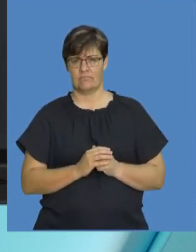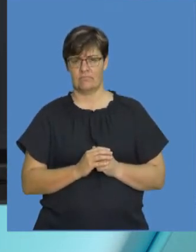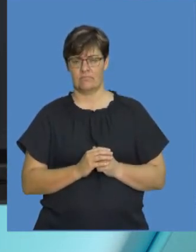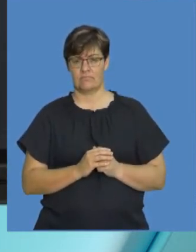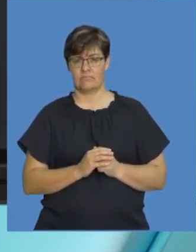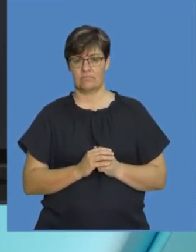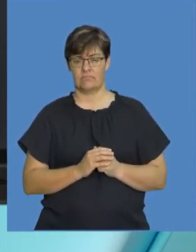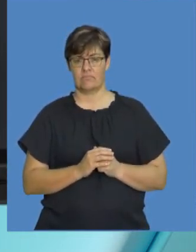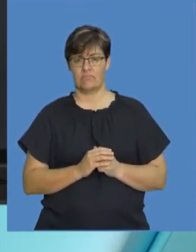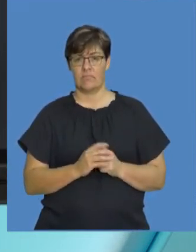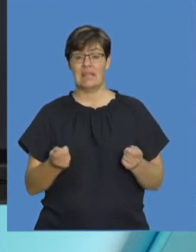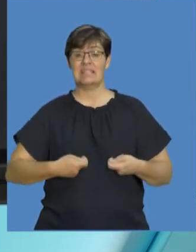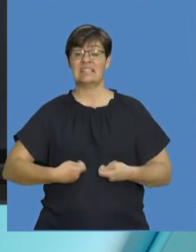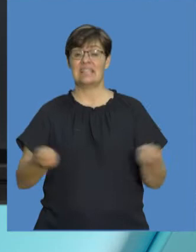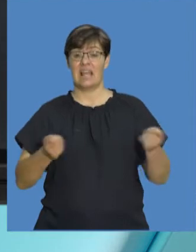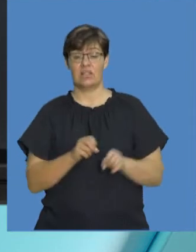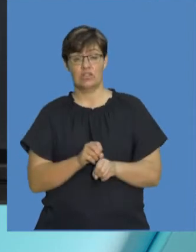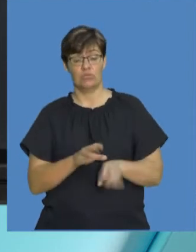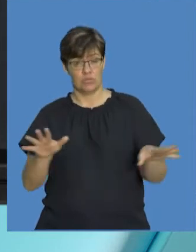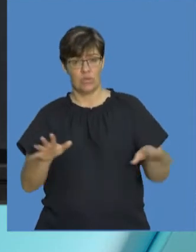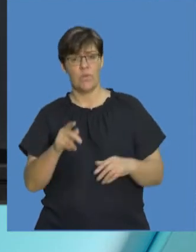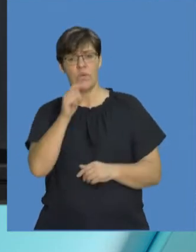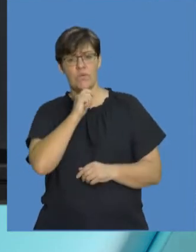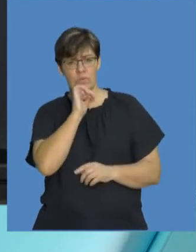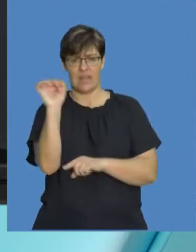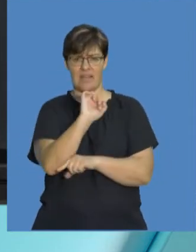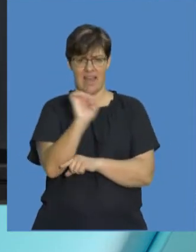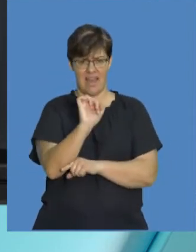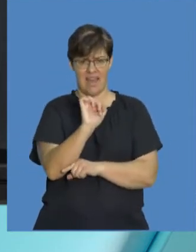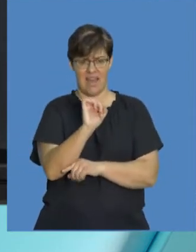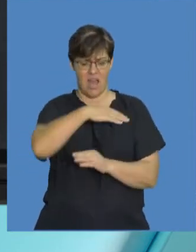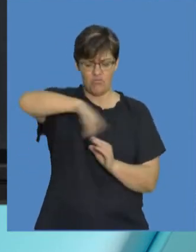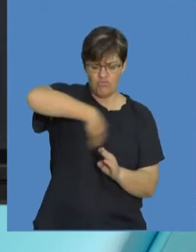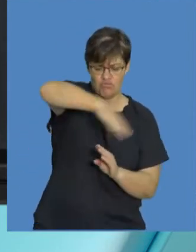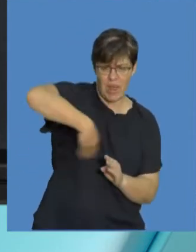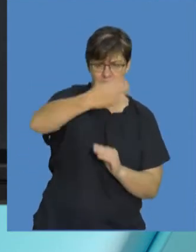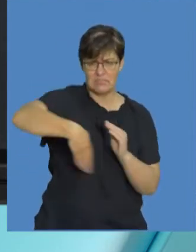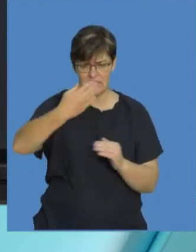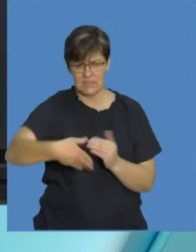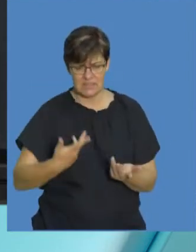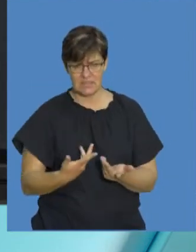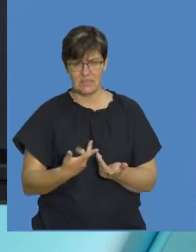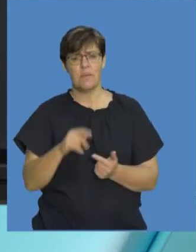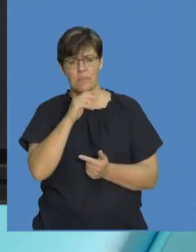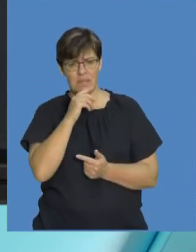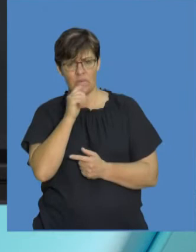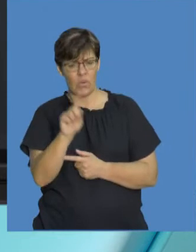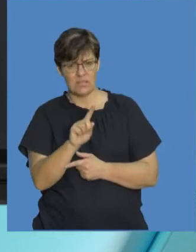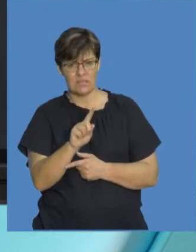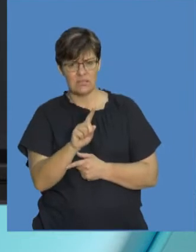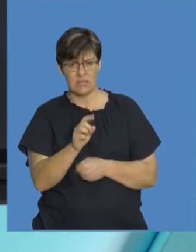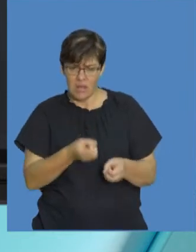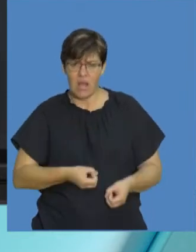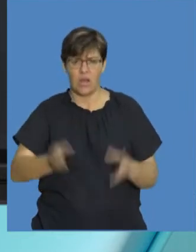maintenance. Remember, your selling and distribution uses vehicles. The reps that are working in that section